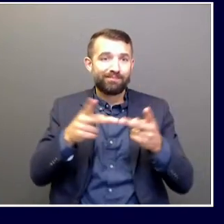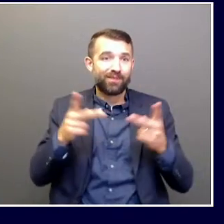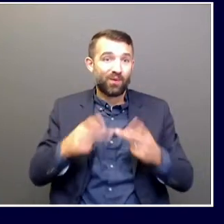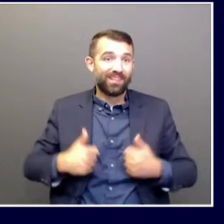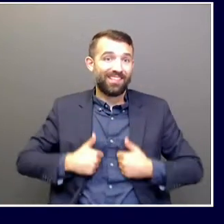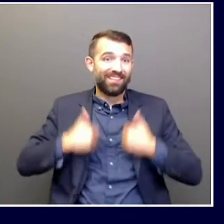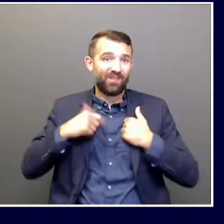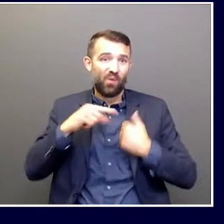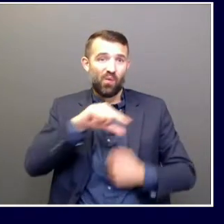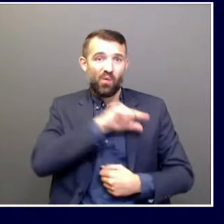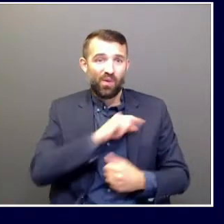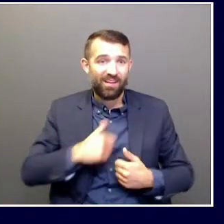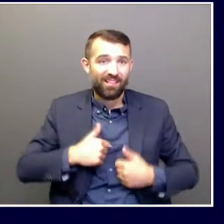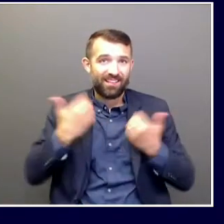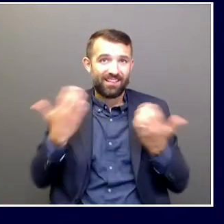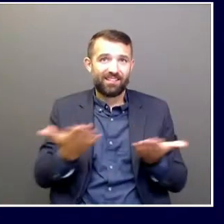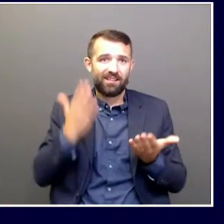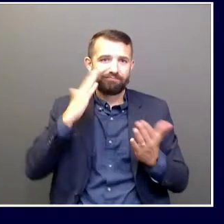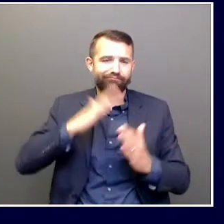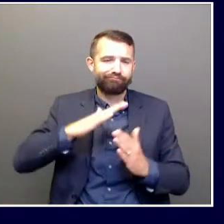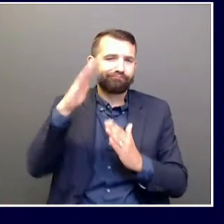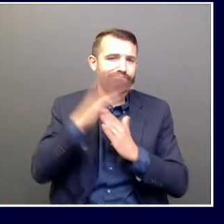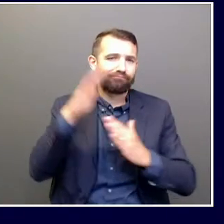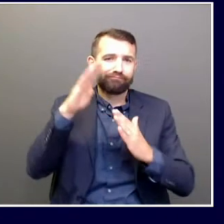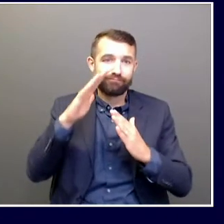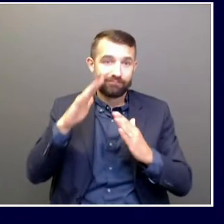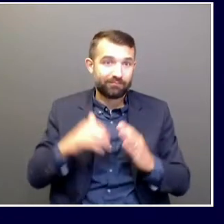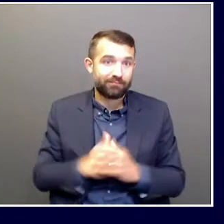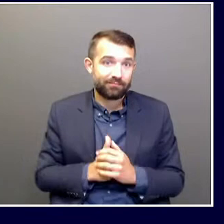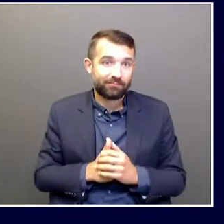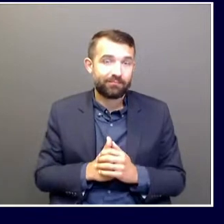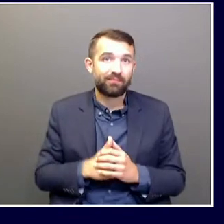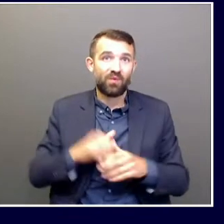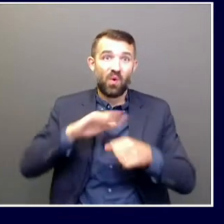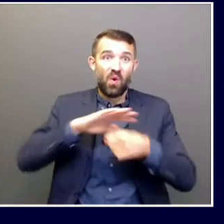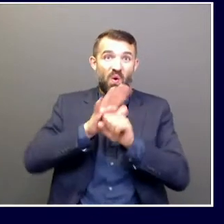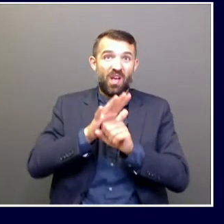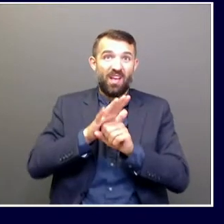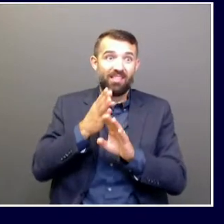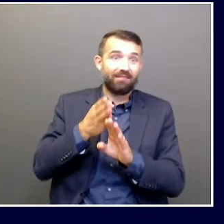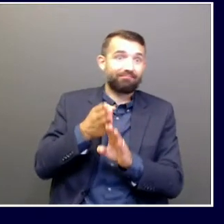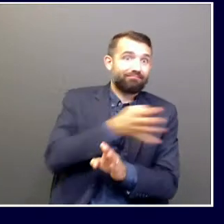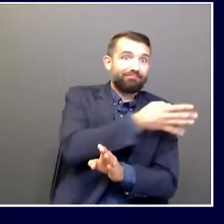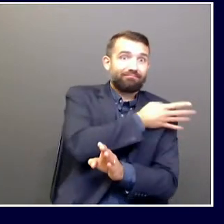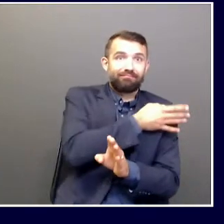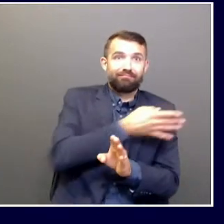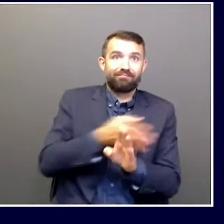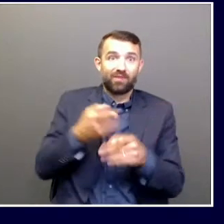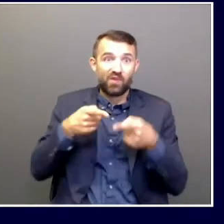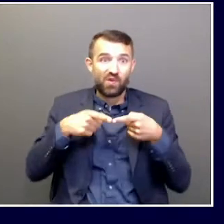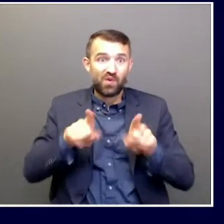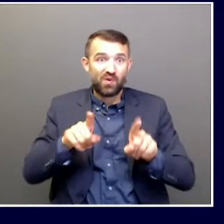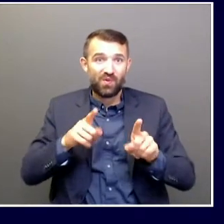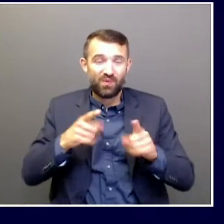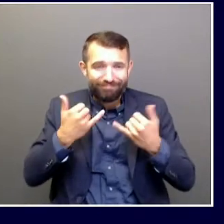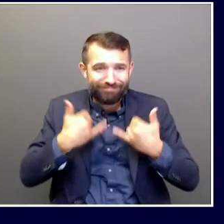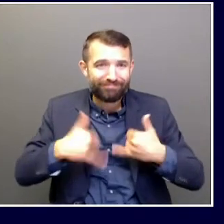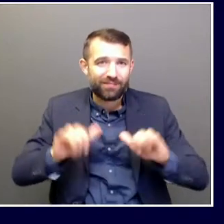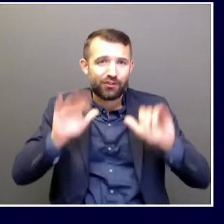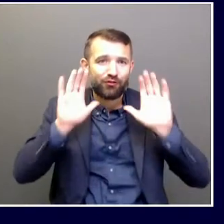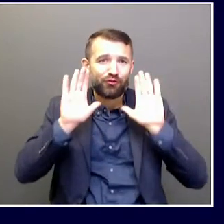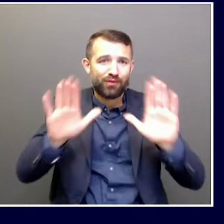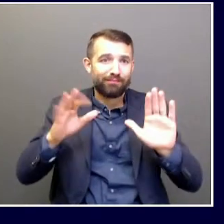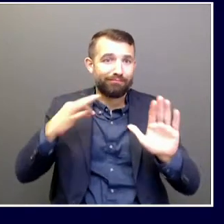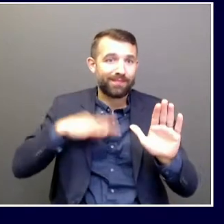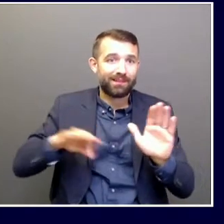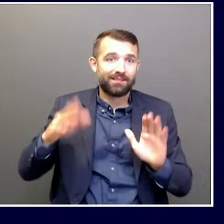that we've been developing over these years pre-pandemic, that we really can attract workers. So there is loan repayment for physicians and